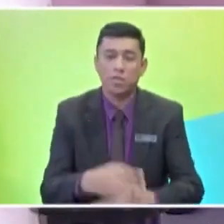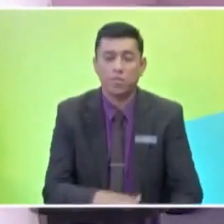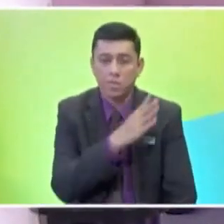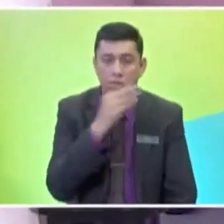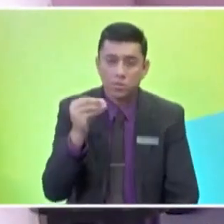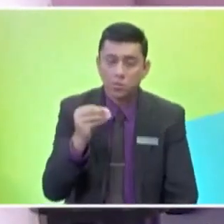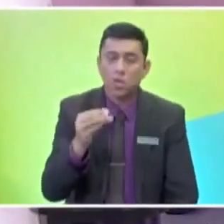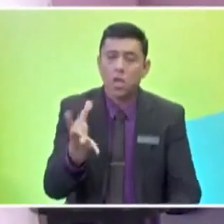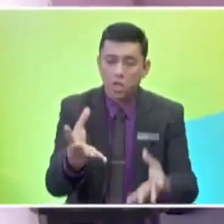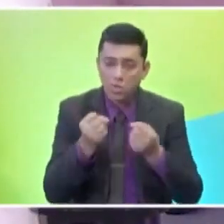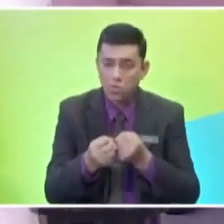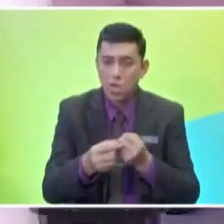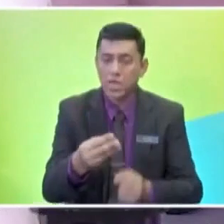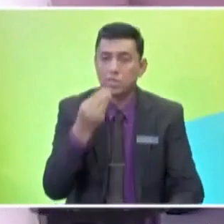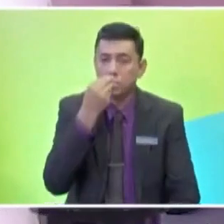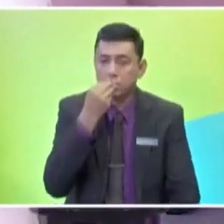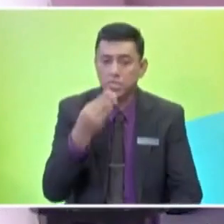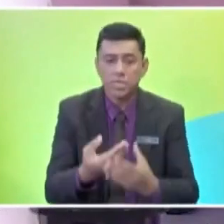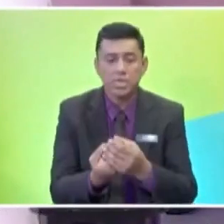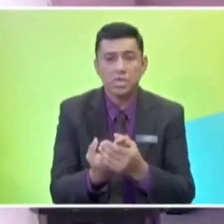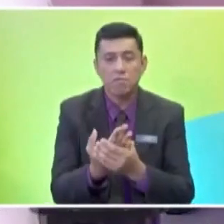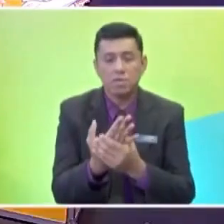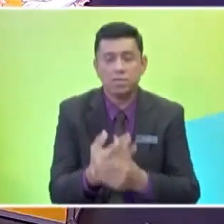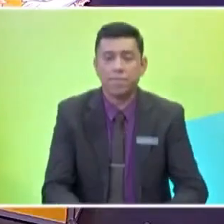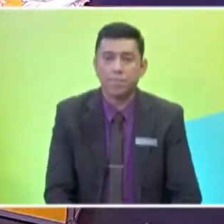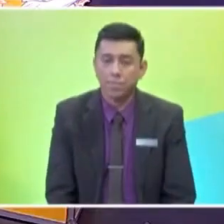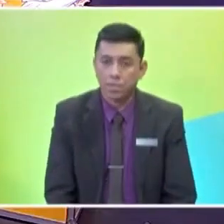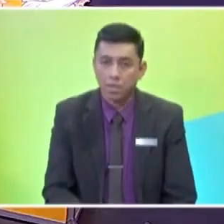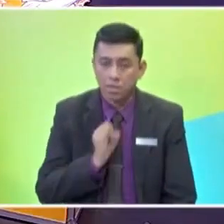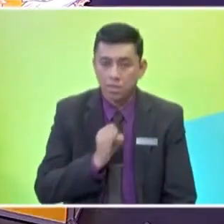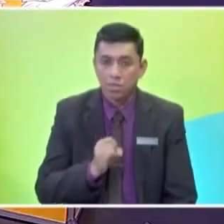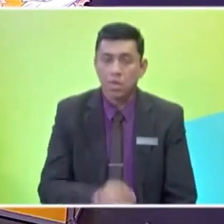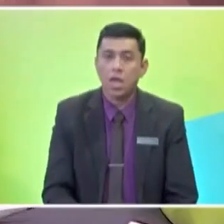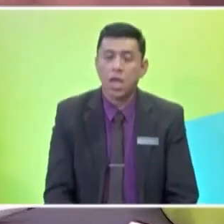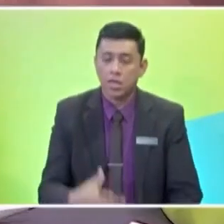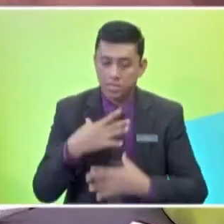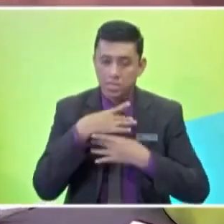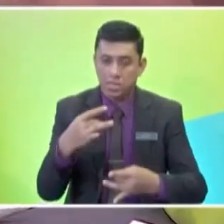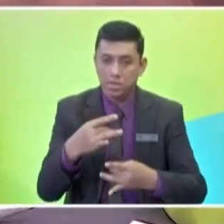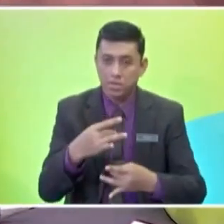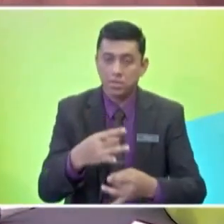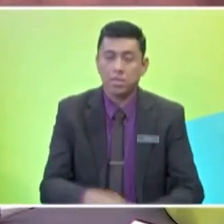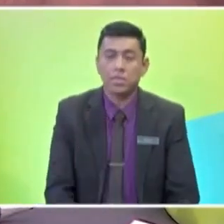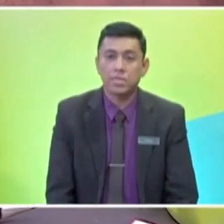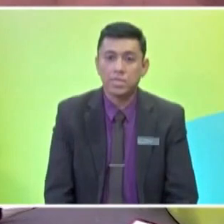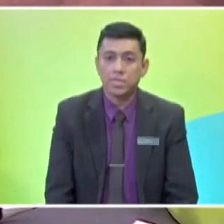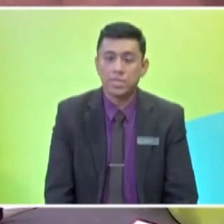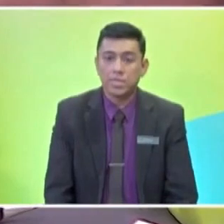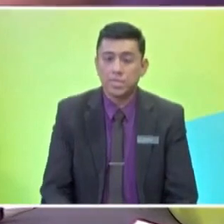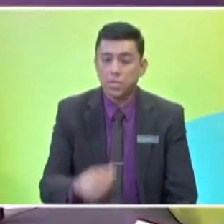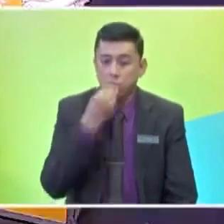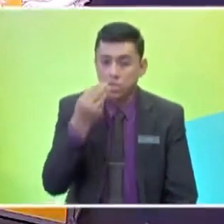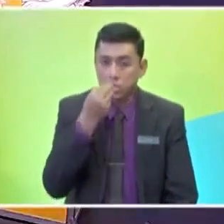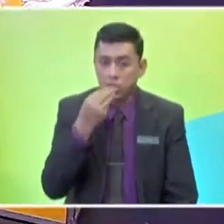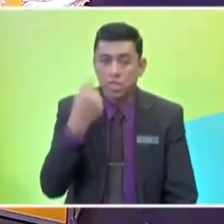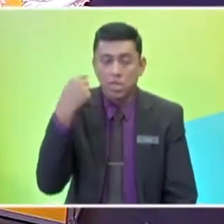I really want to eat grass. Really? I'd love to eat a green grass too. Can I